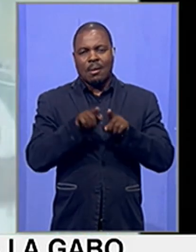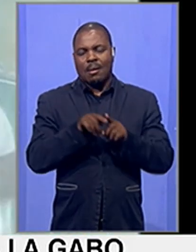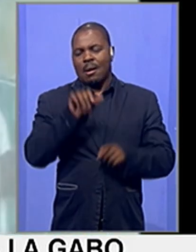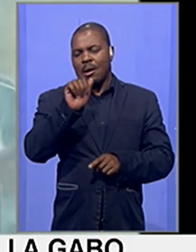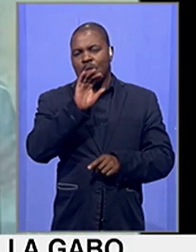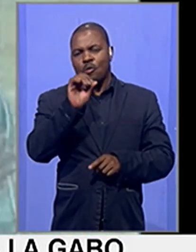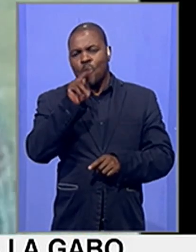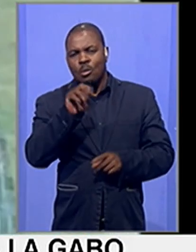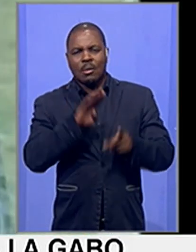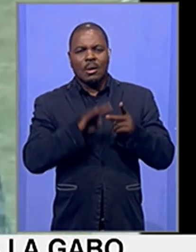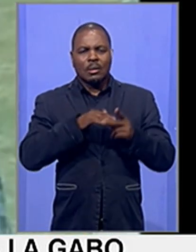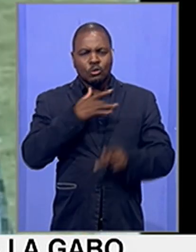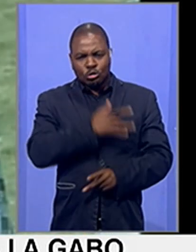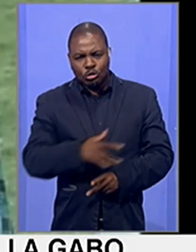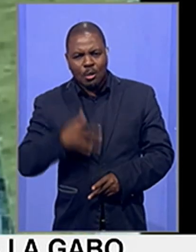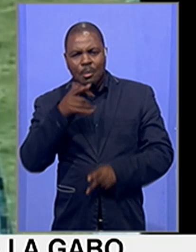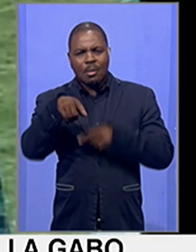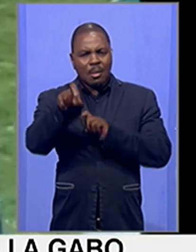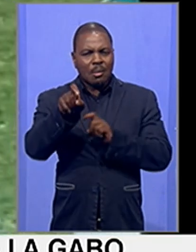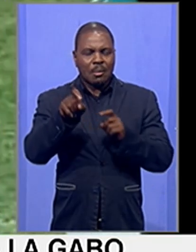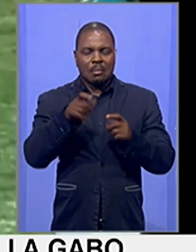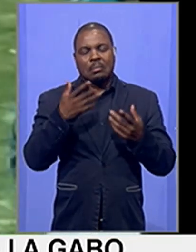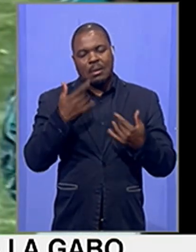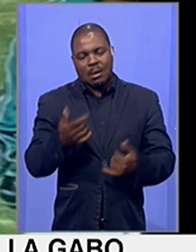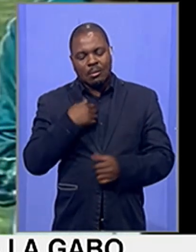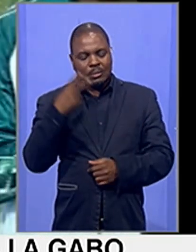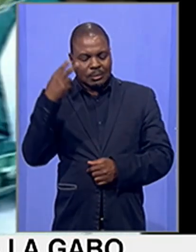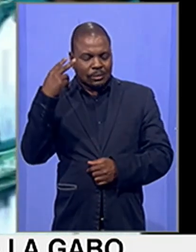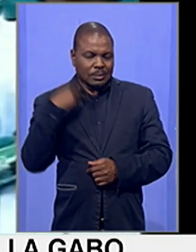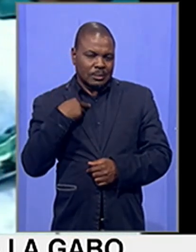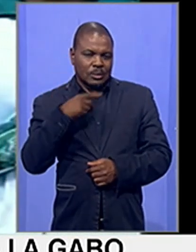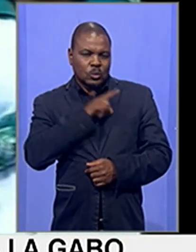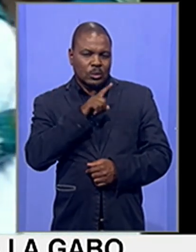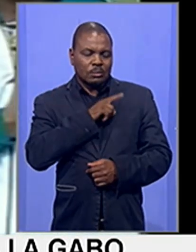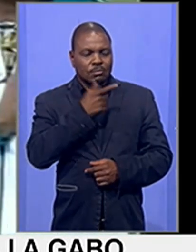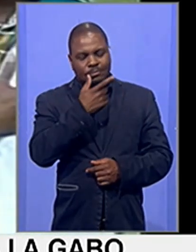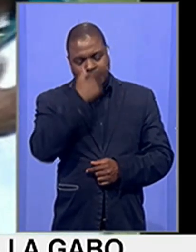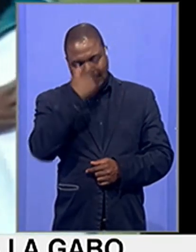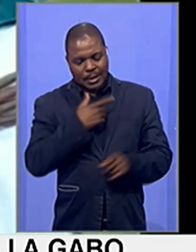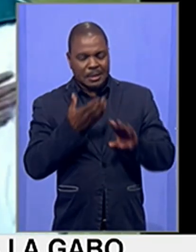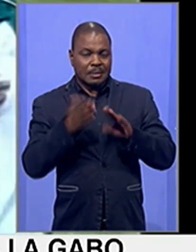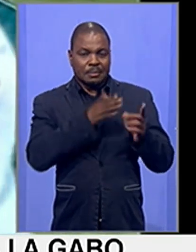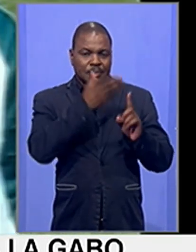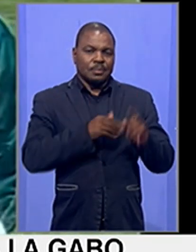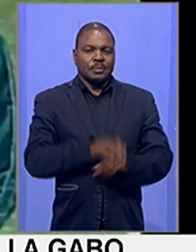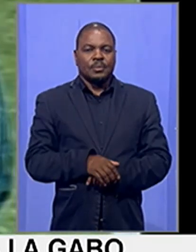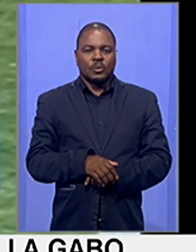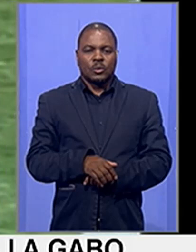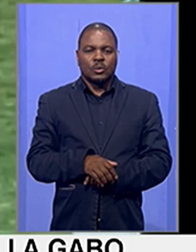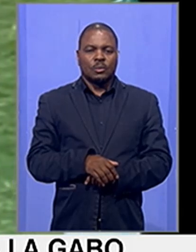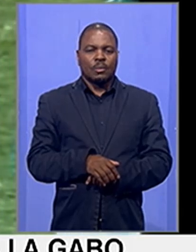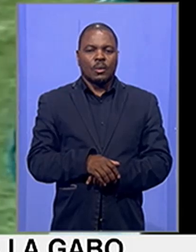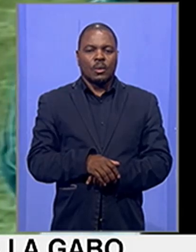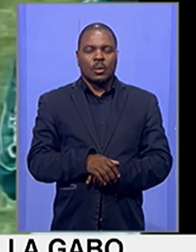Champions Leagues and things like that So, you know, it's very sad the passing very sudden It's sad, you know, to lose,